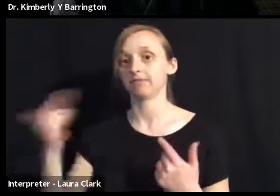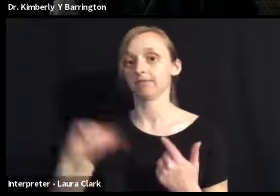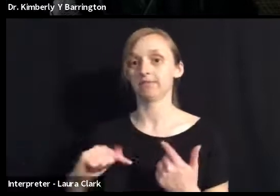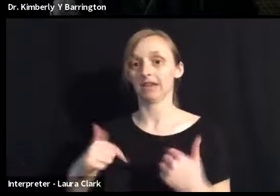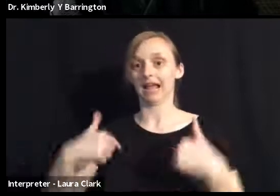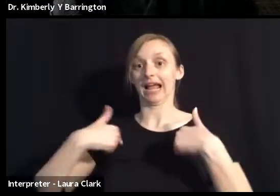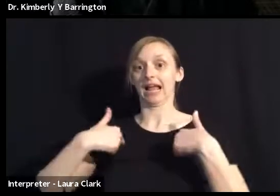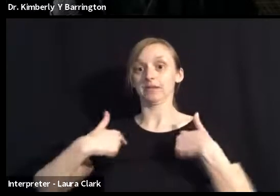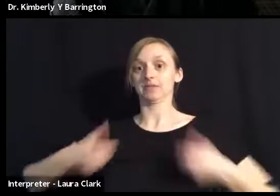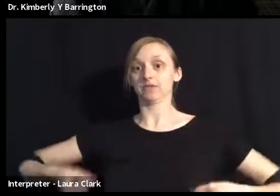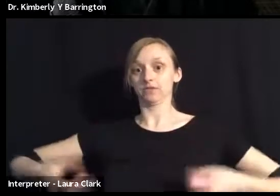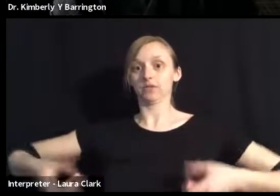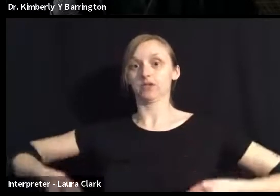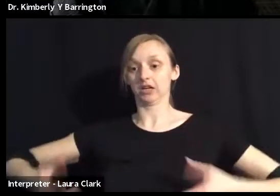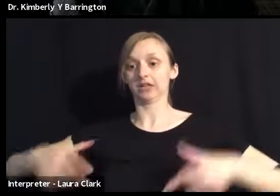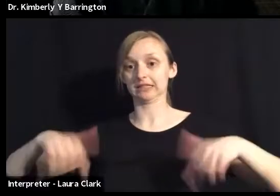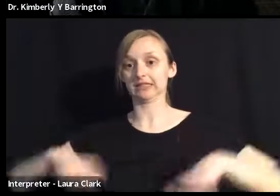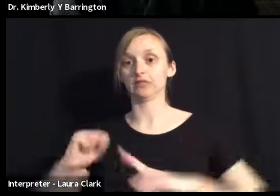like